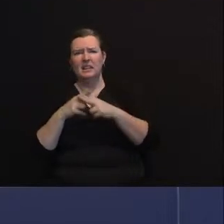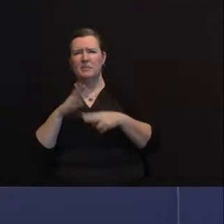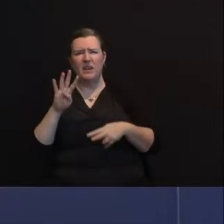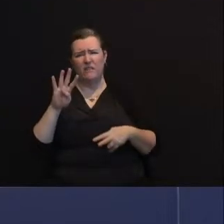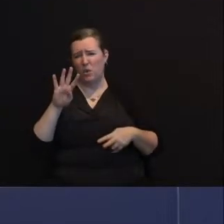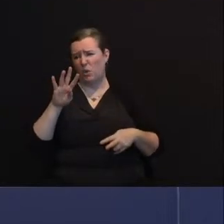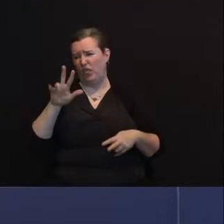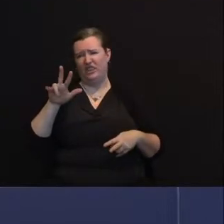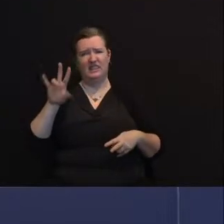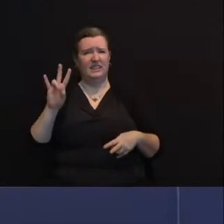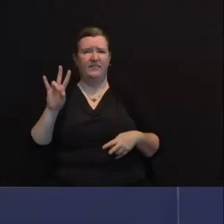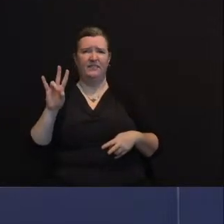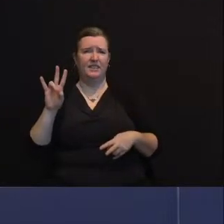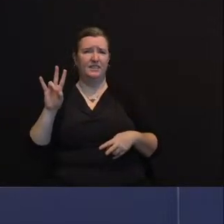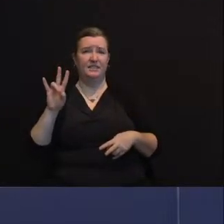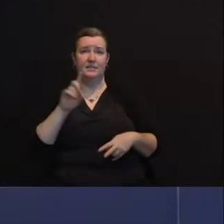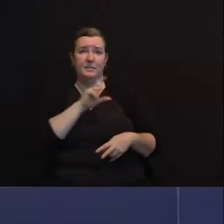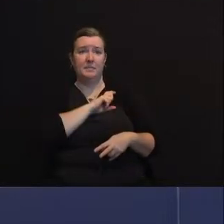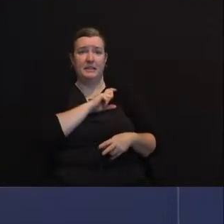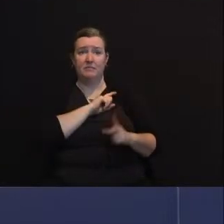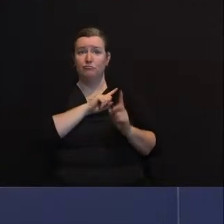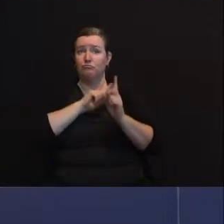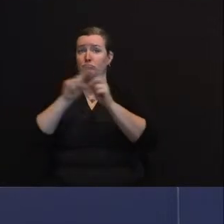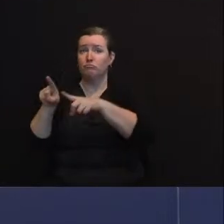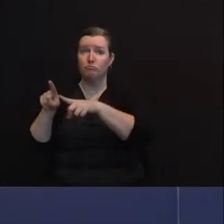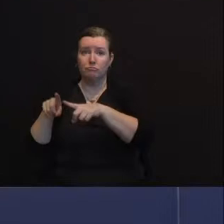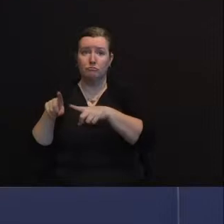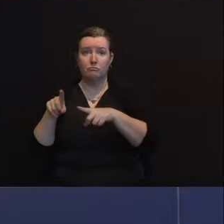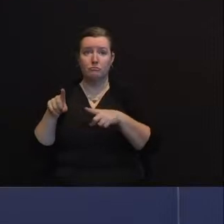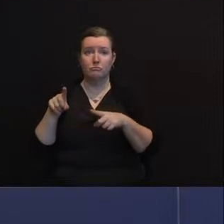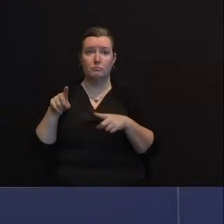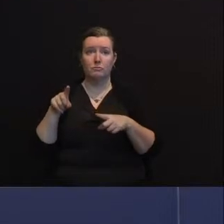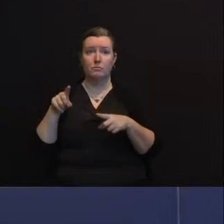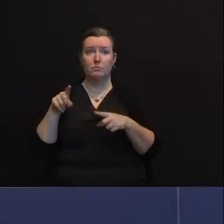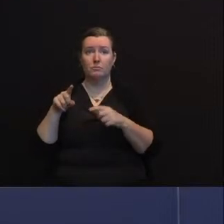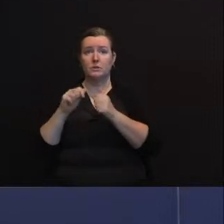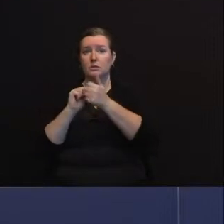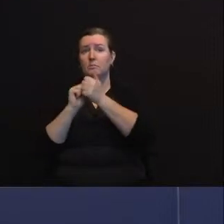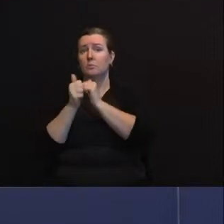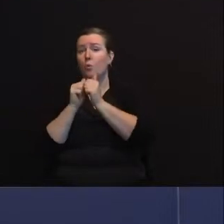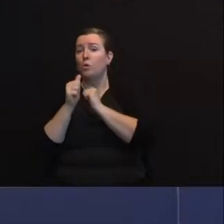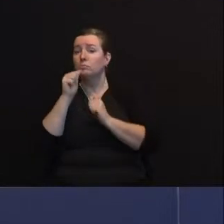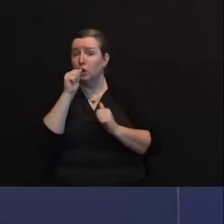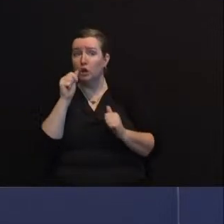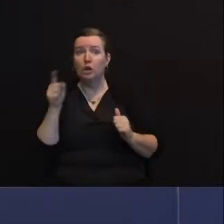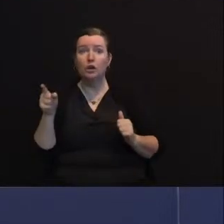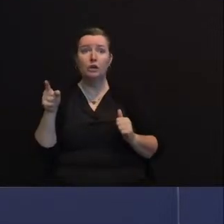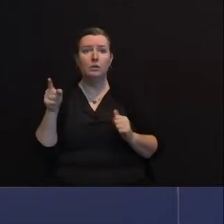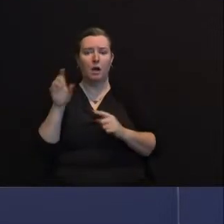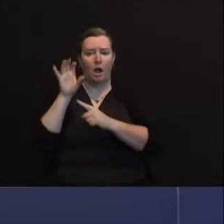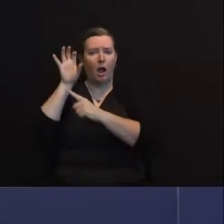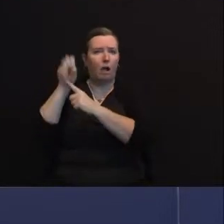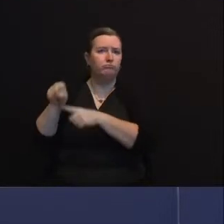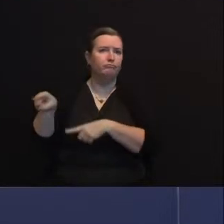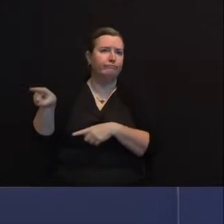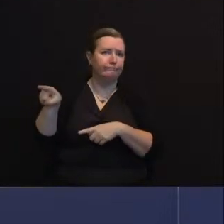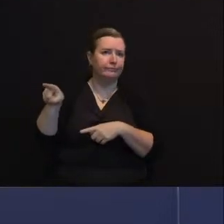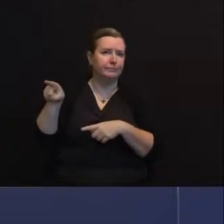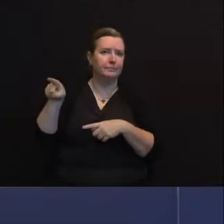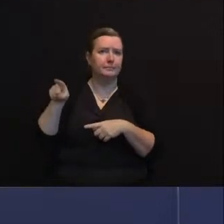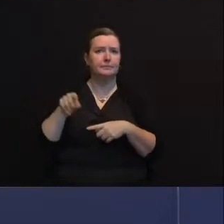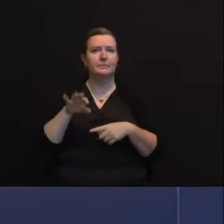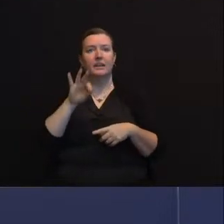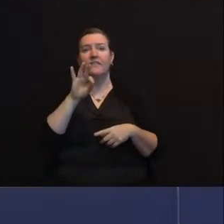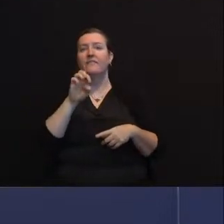also responded and cited Sports Bar 865. Also, Ferry Street Barbecue in Newark